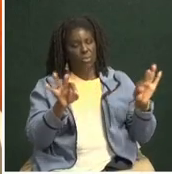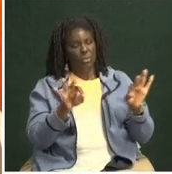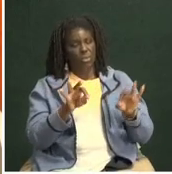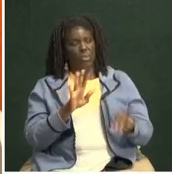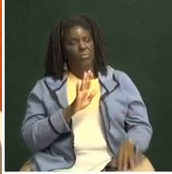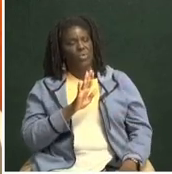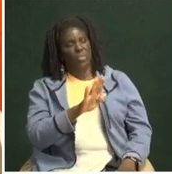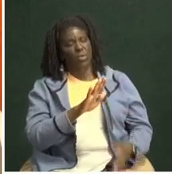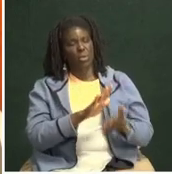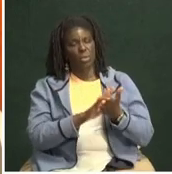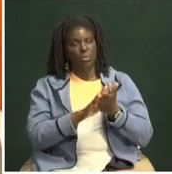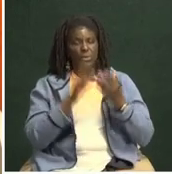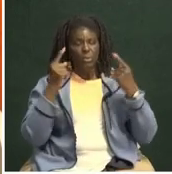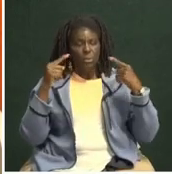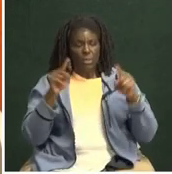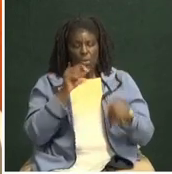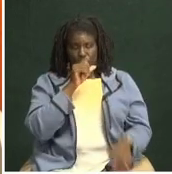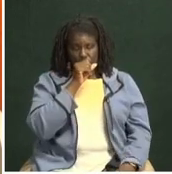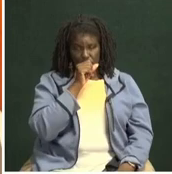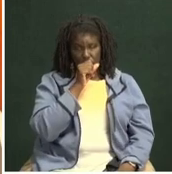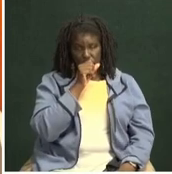their academic accomplishments.